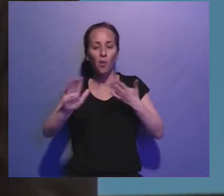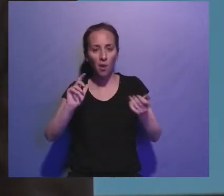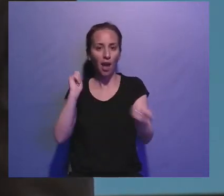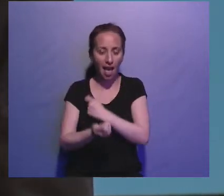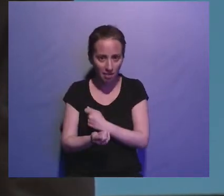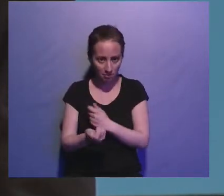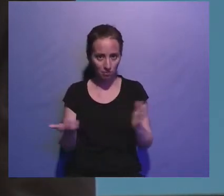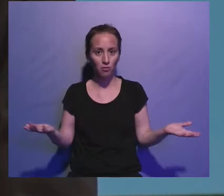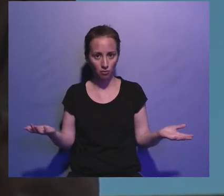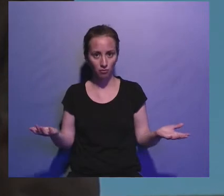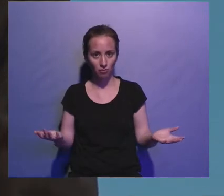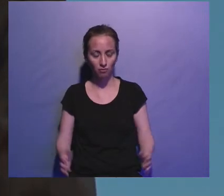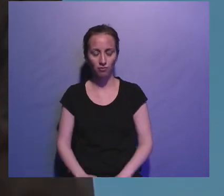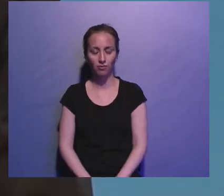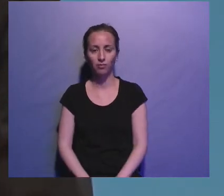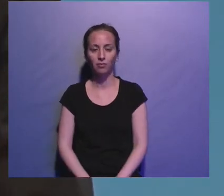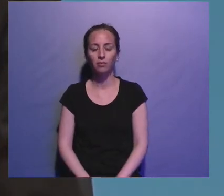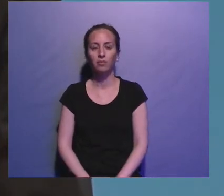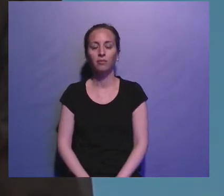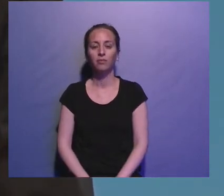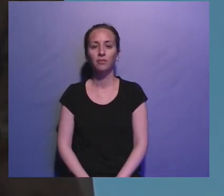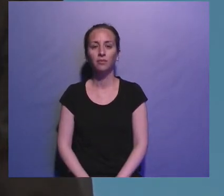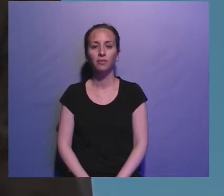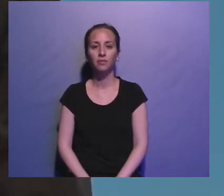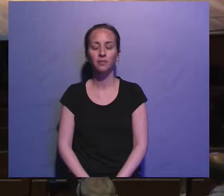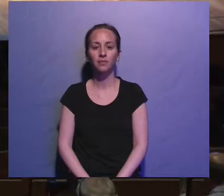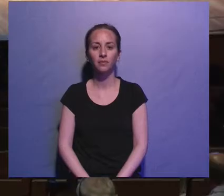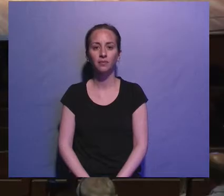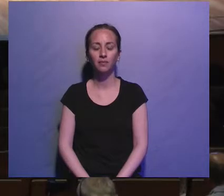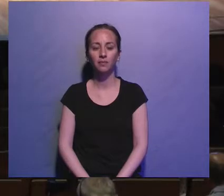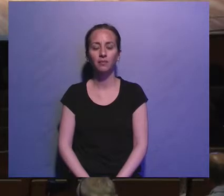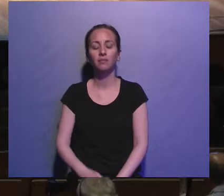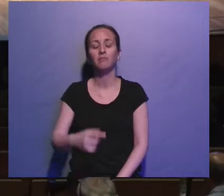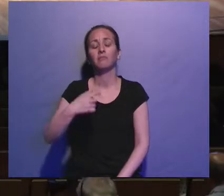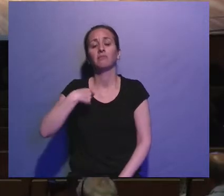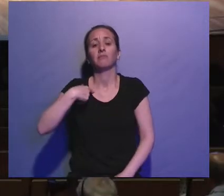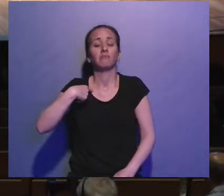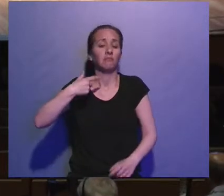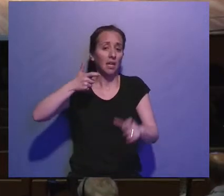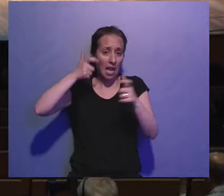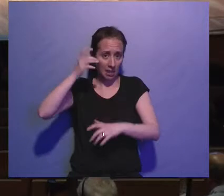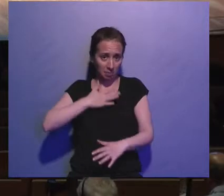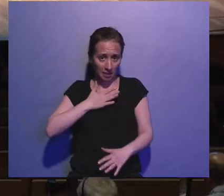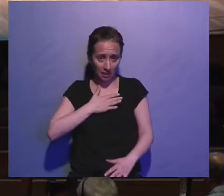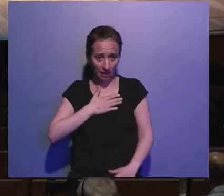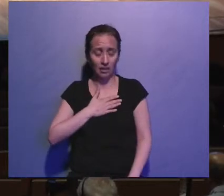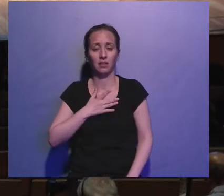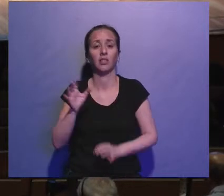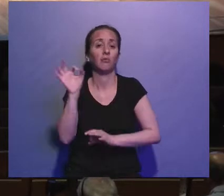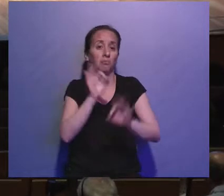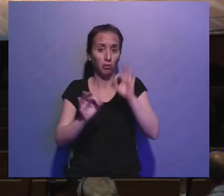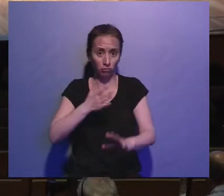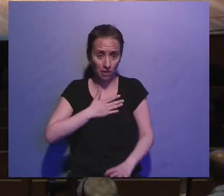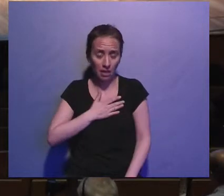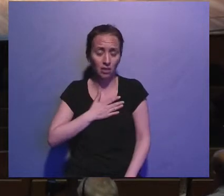this should be lost in any change of management or administration. Cities. So our project is a mayor-driven initiative. The